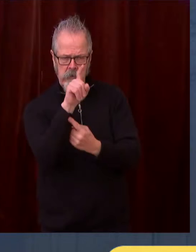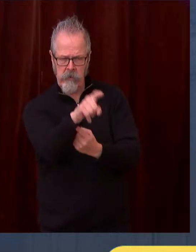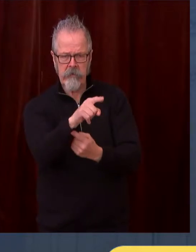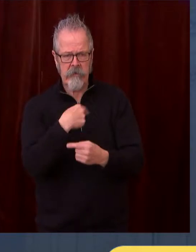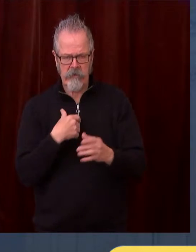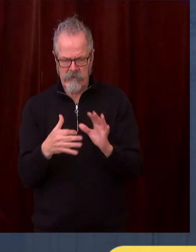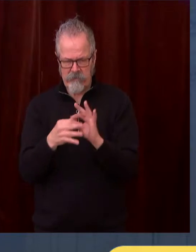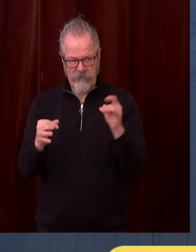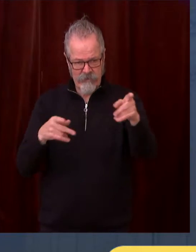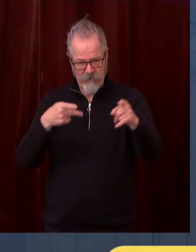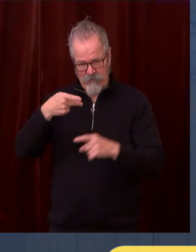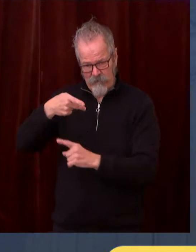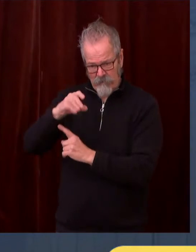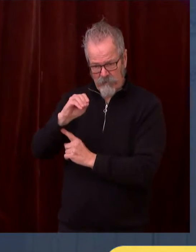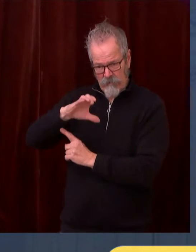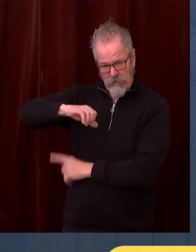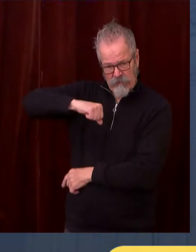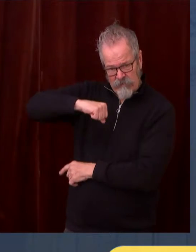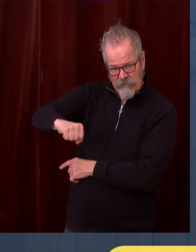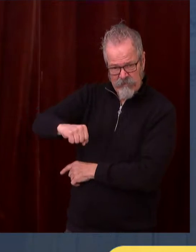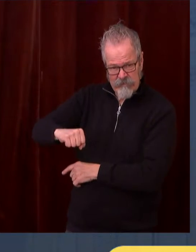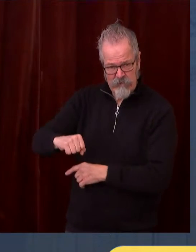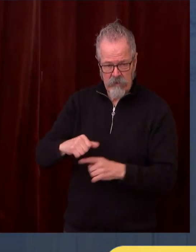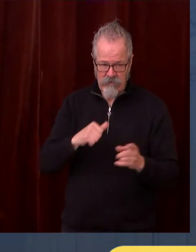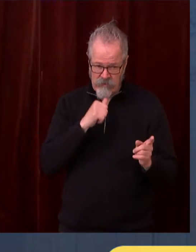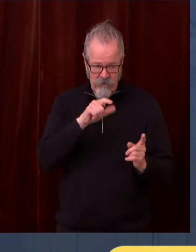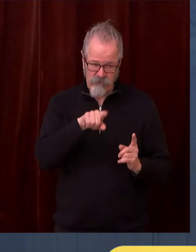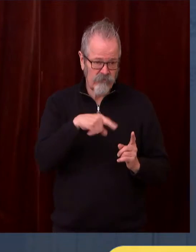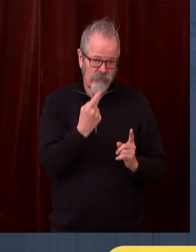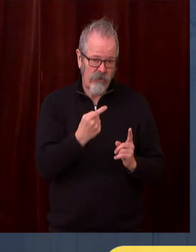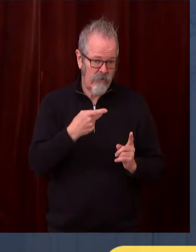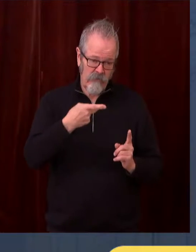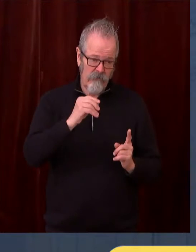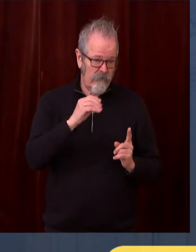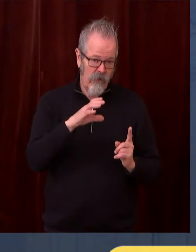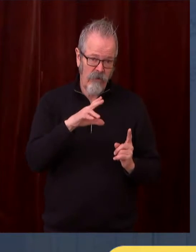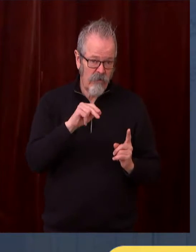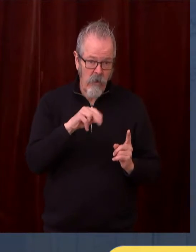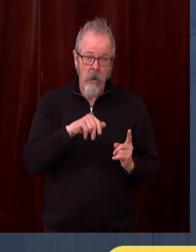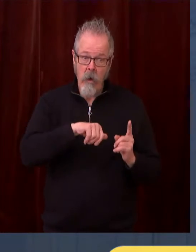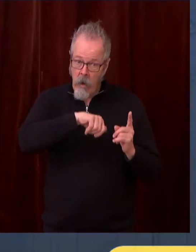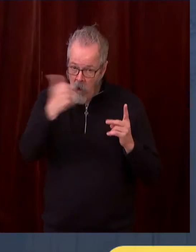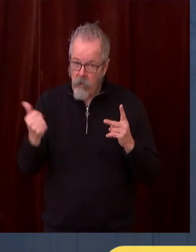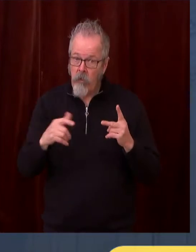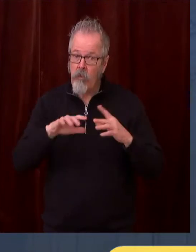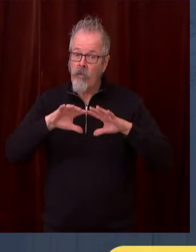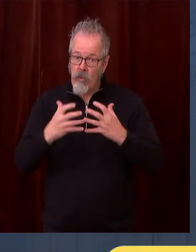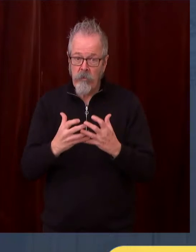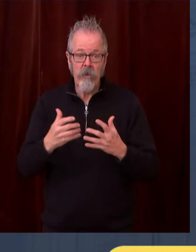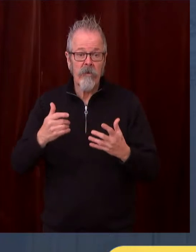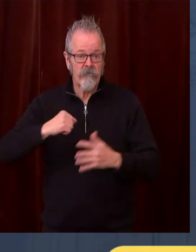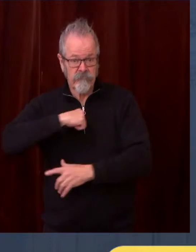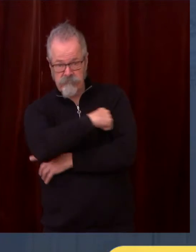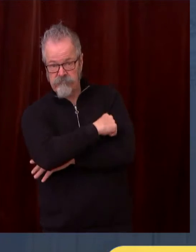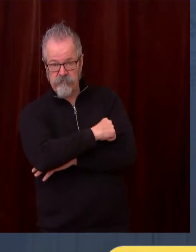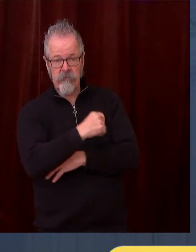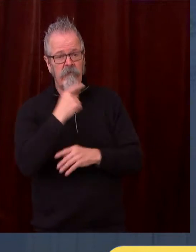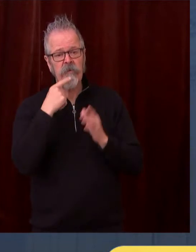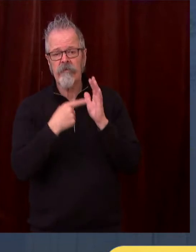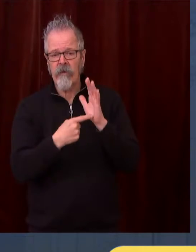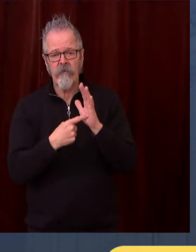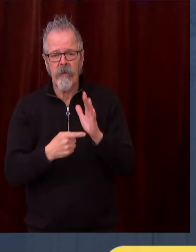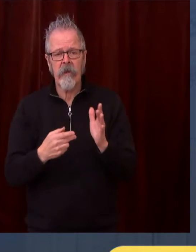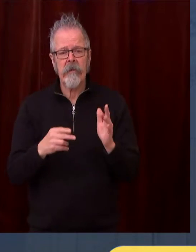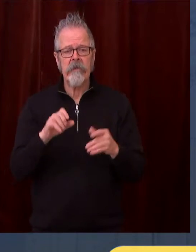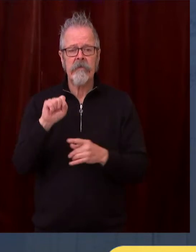vaccine. There are groups known, one of them, the Seattle Truth Network, and one of the things that they're talking